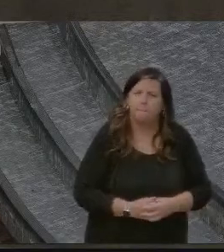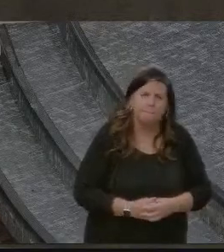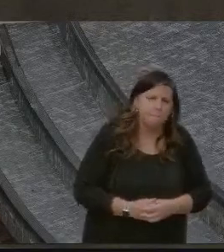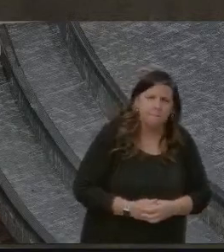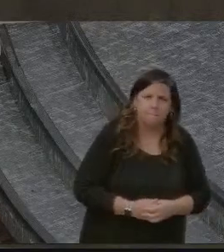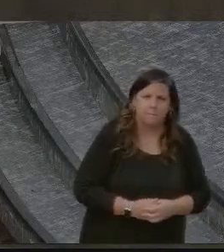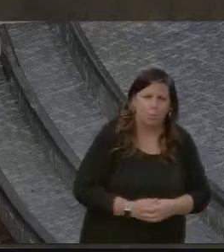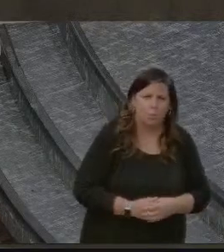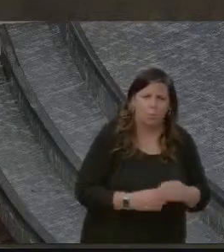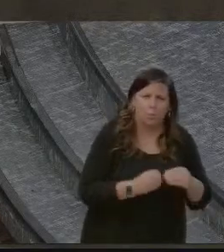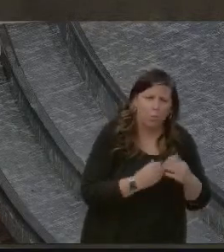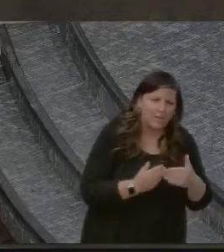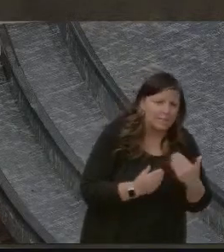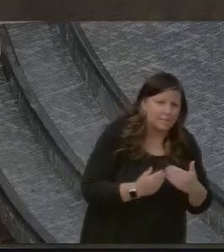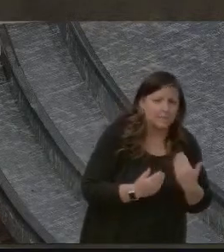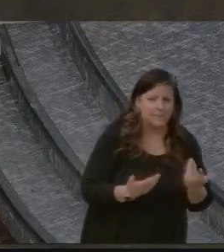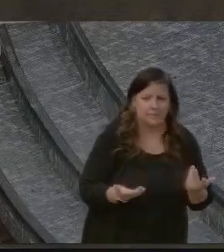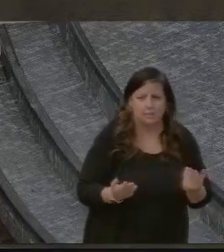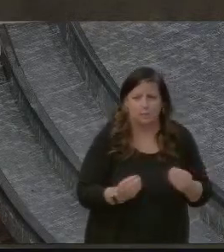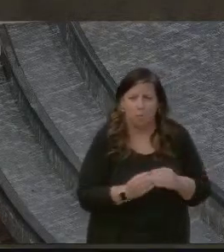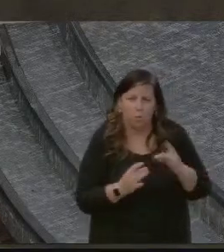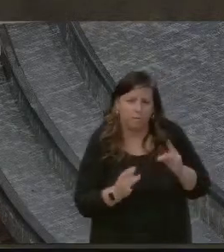easier, more efficient.